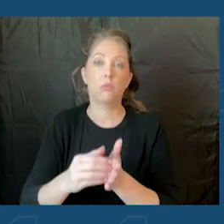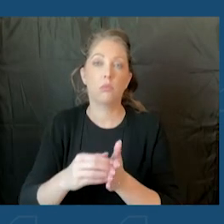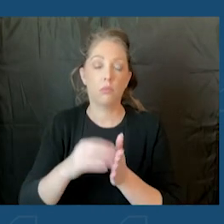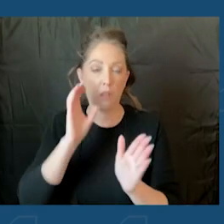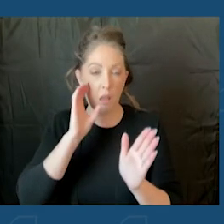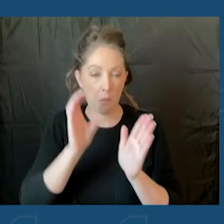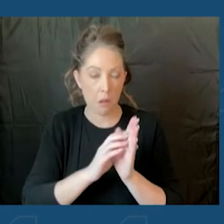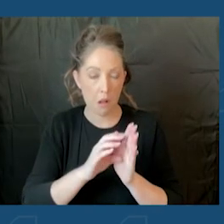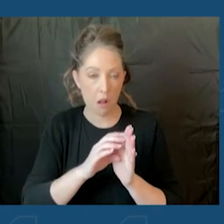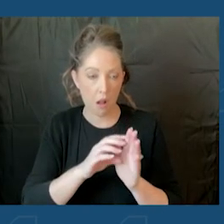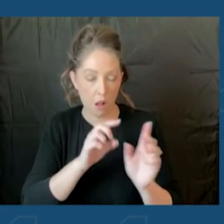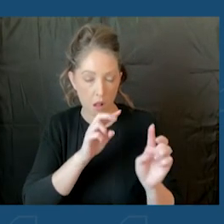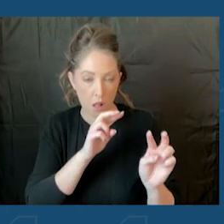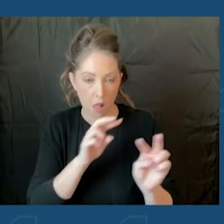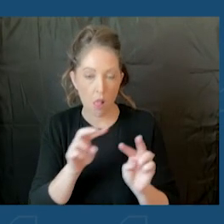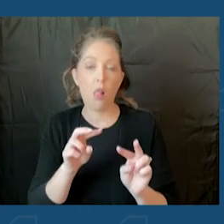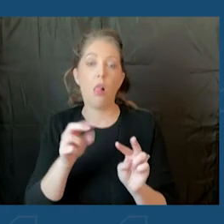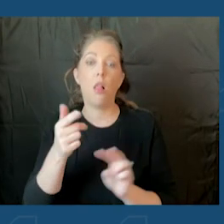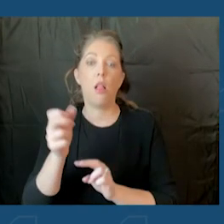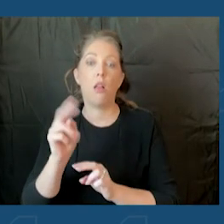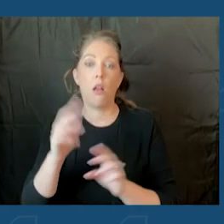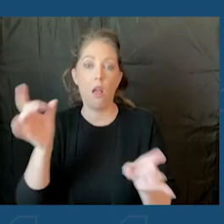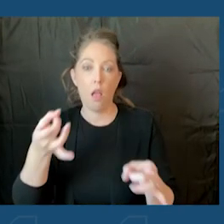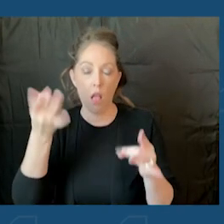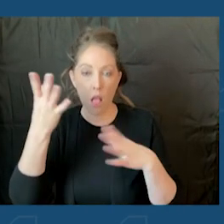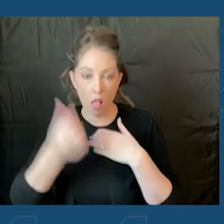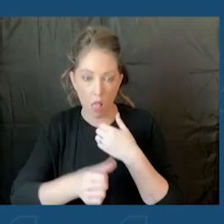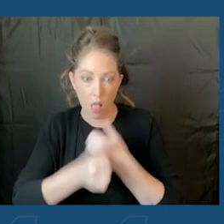happening on a daily basis.